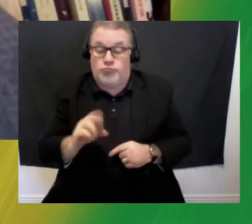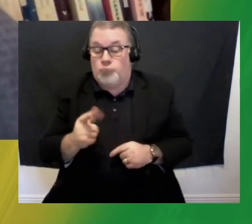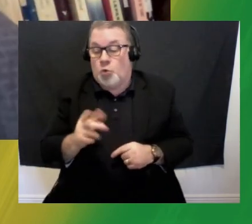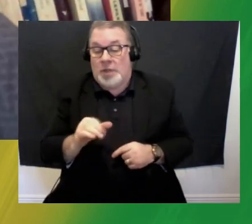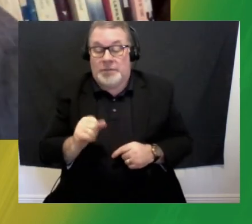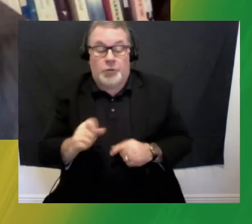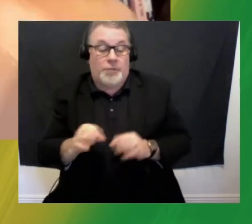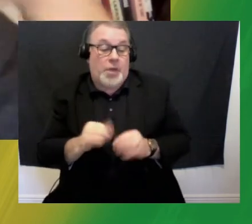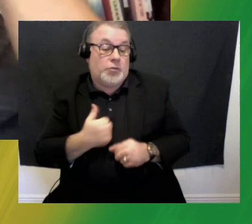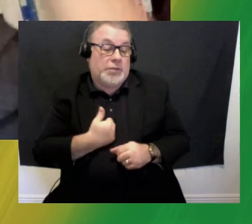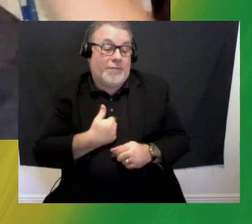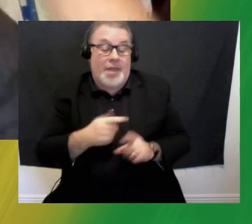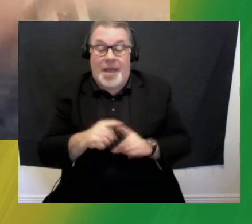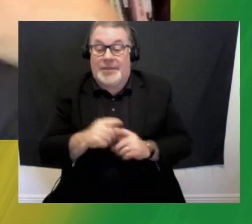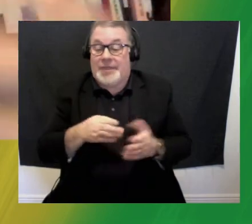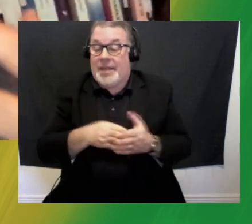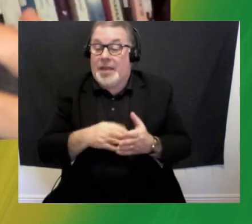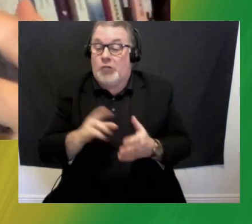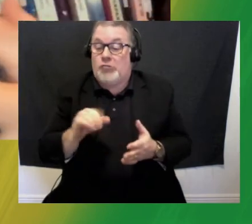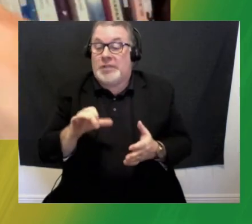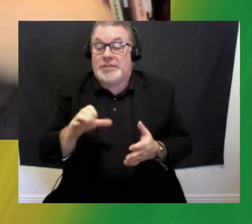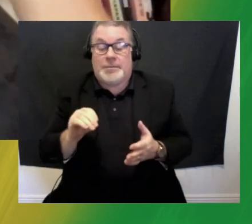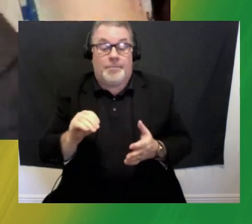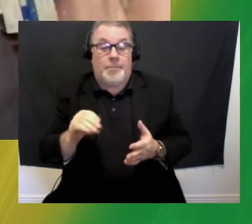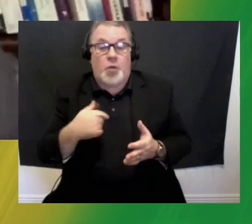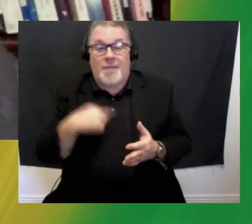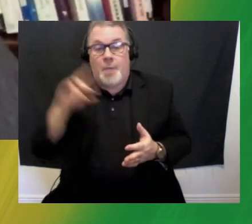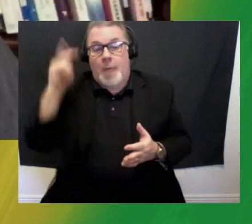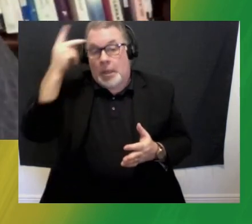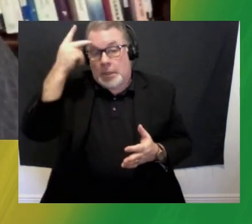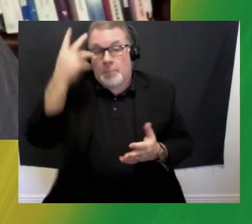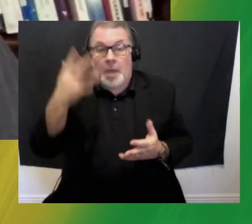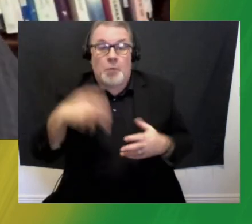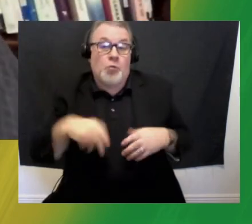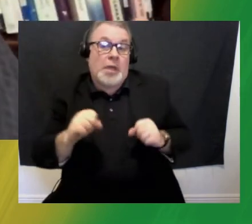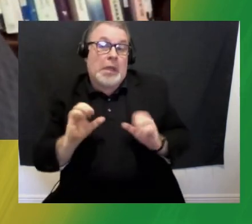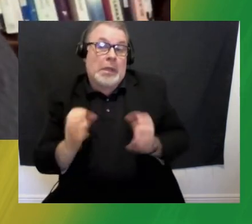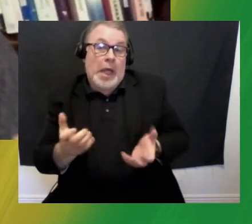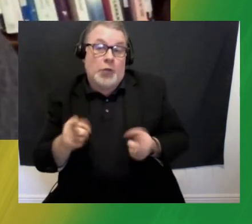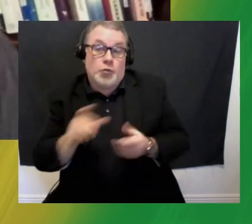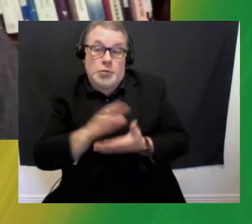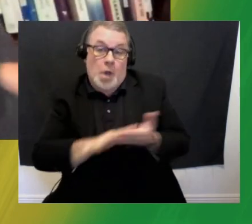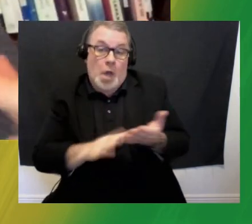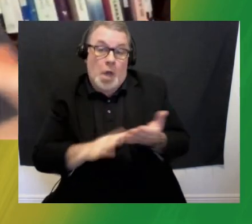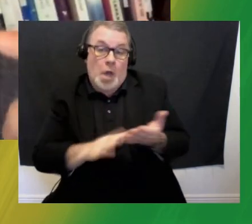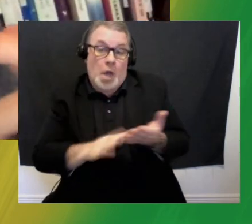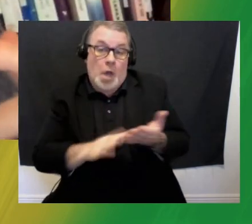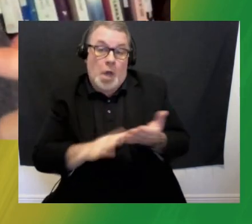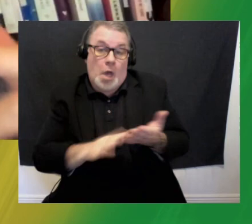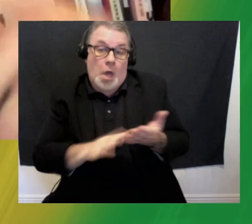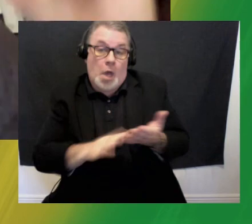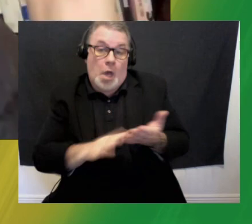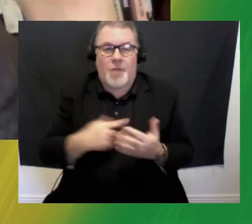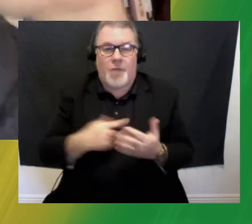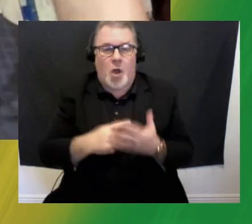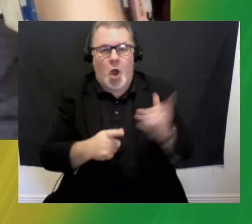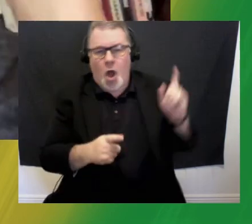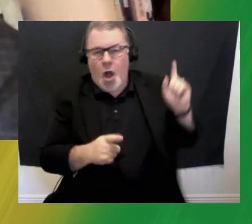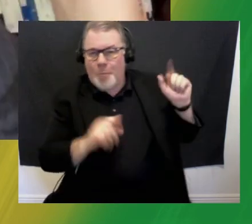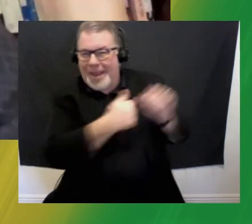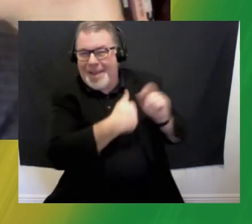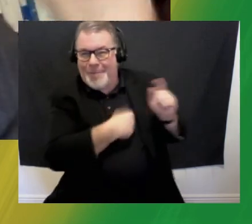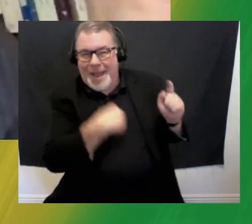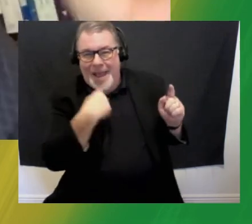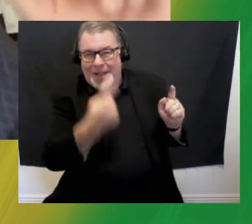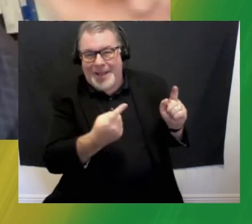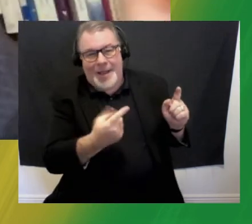yourself as anti-racist, you have this politic, maybe you take a class in college, maybe you read a bunch of books. I got all these books behind me. I'd love to tell you that I've